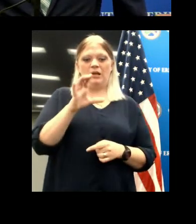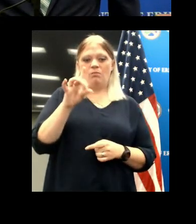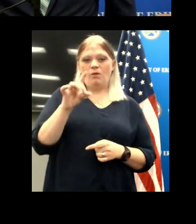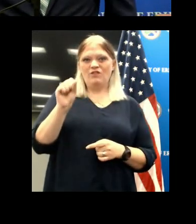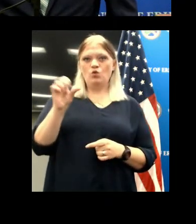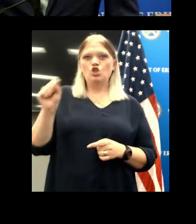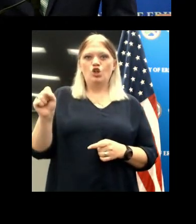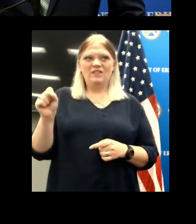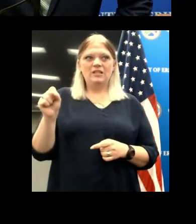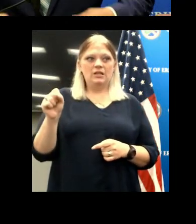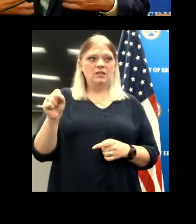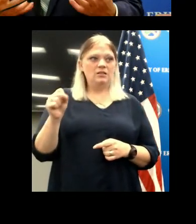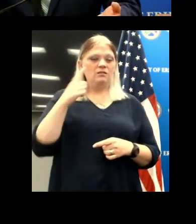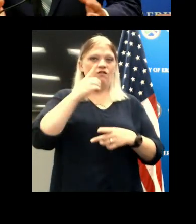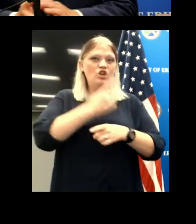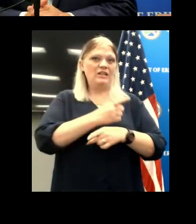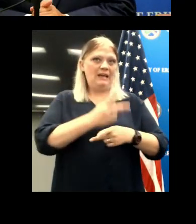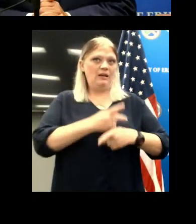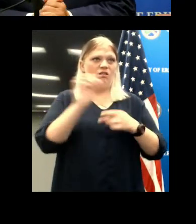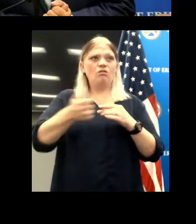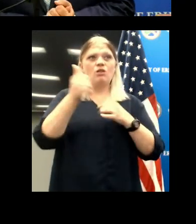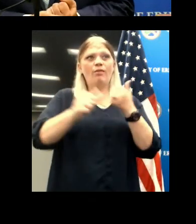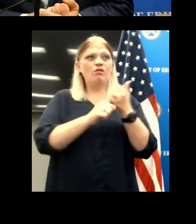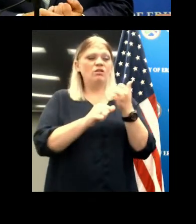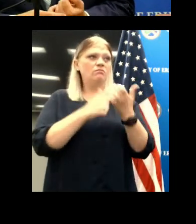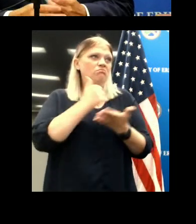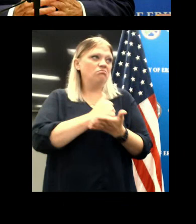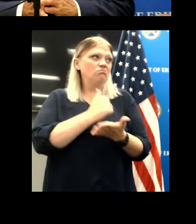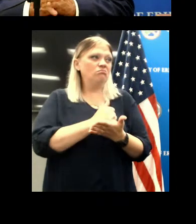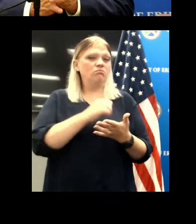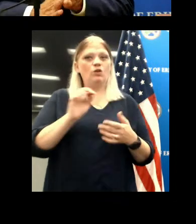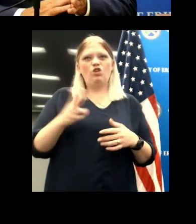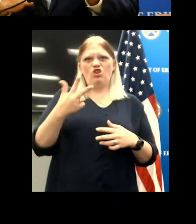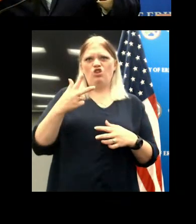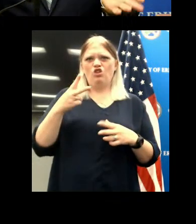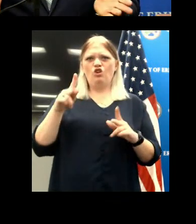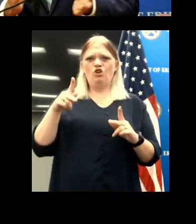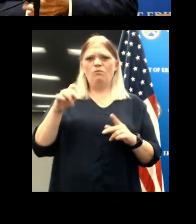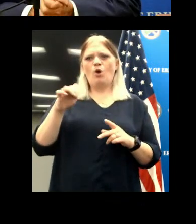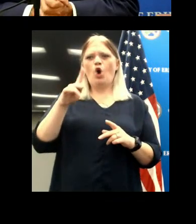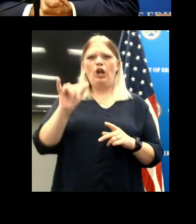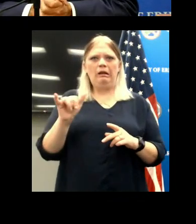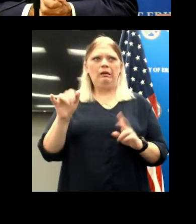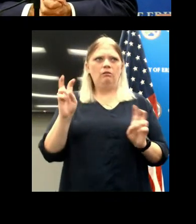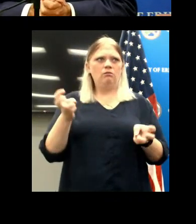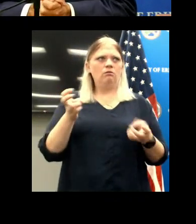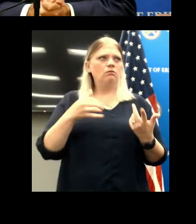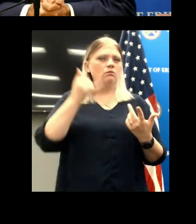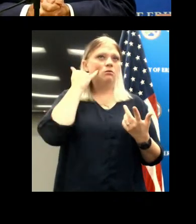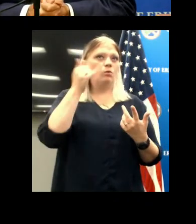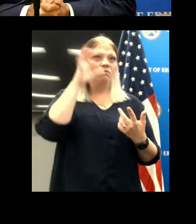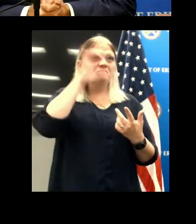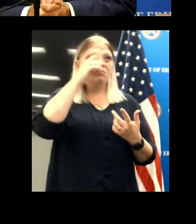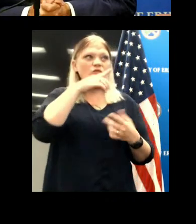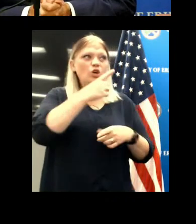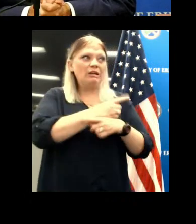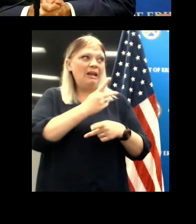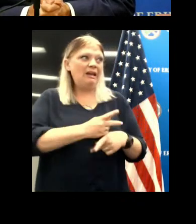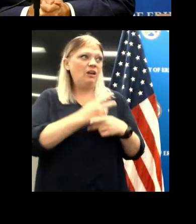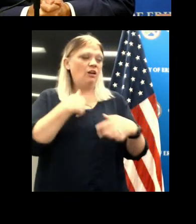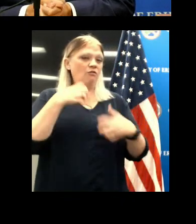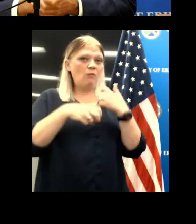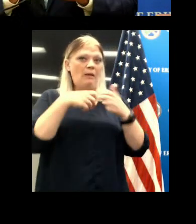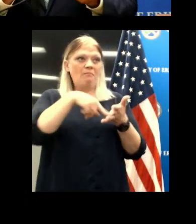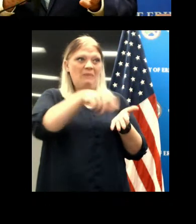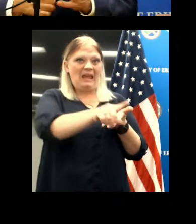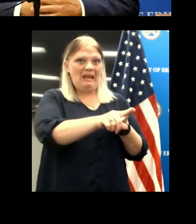daycare subsidies. And there's other assistance that's available through other third parties. So we ask you, if you're looking for daycare but you're having problems paying